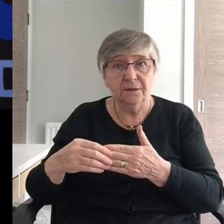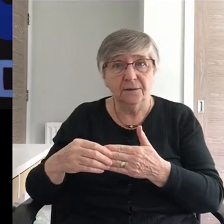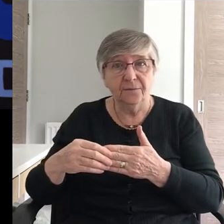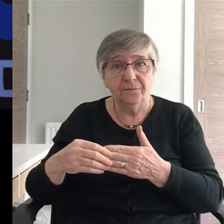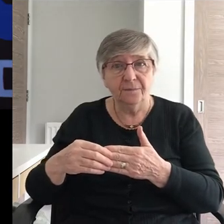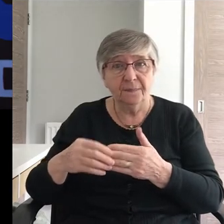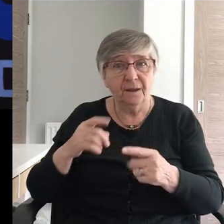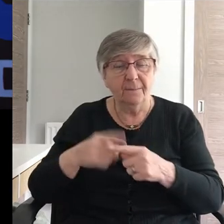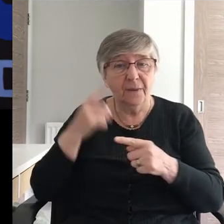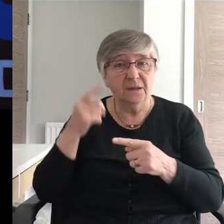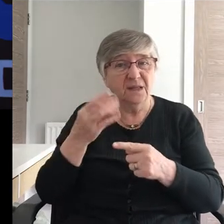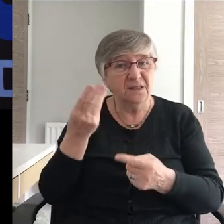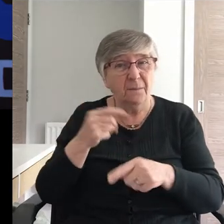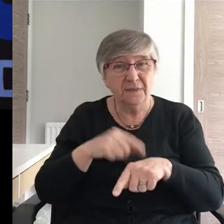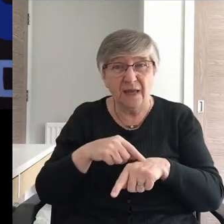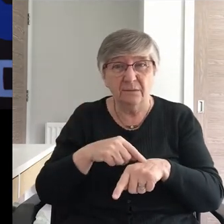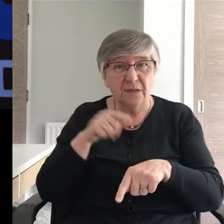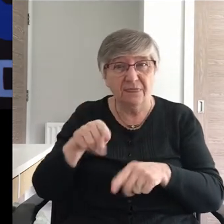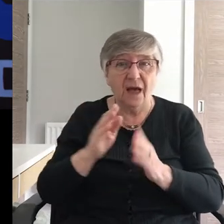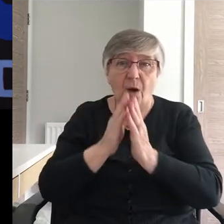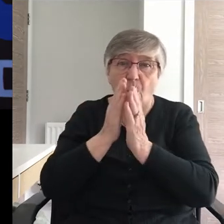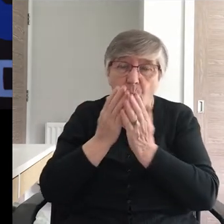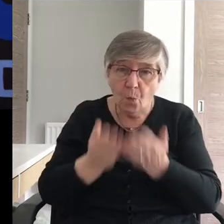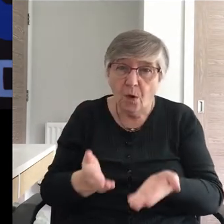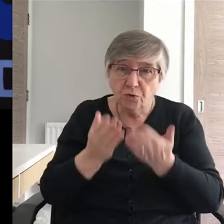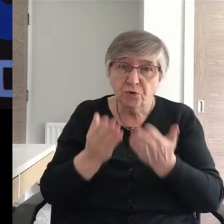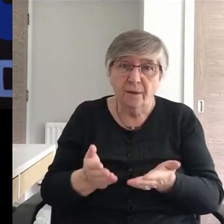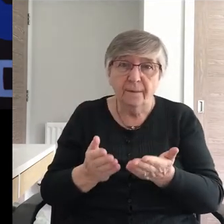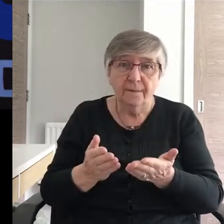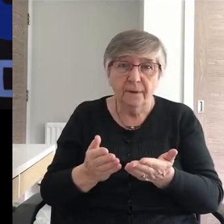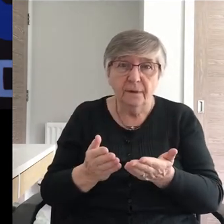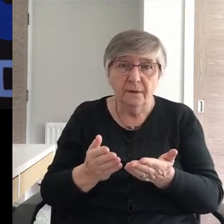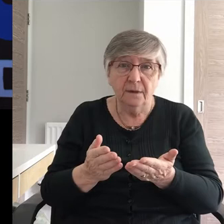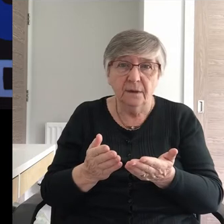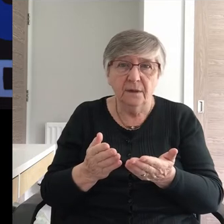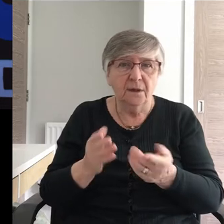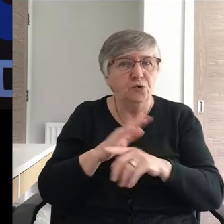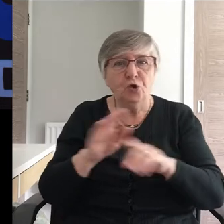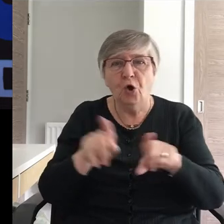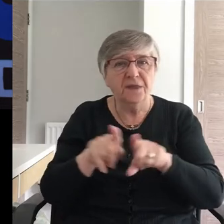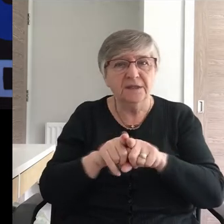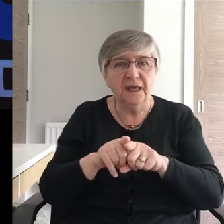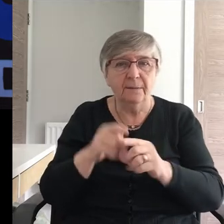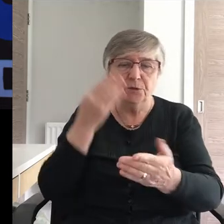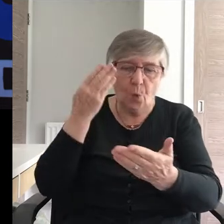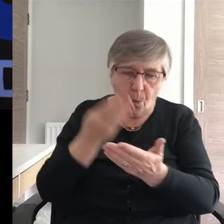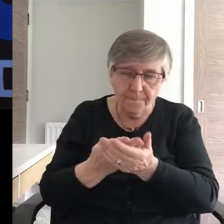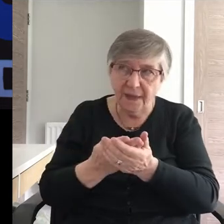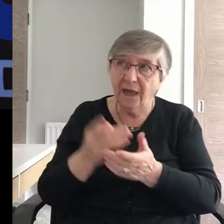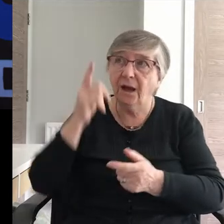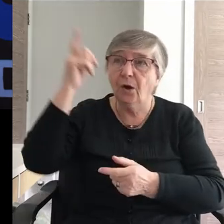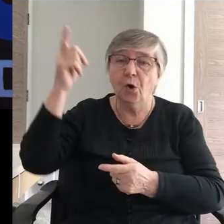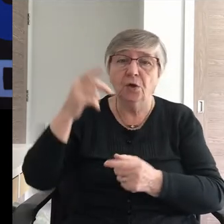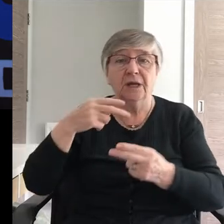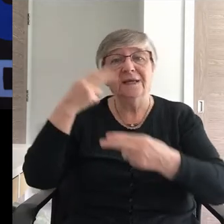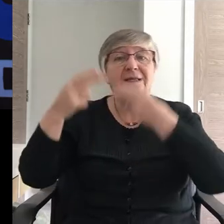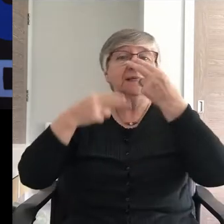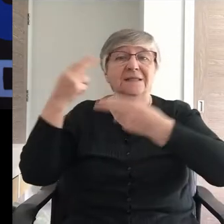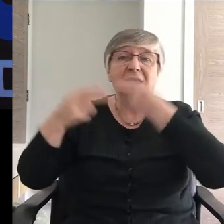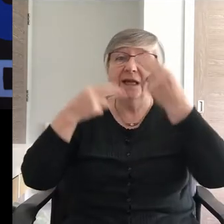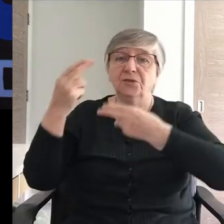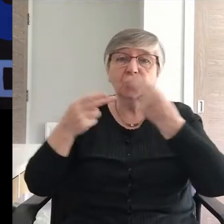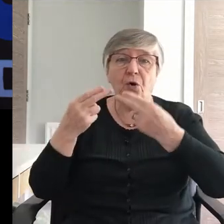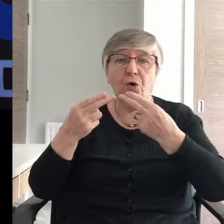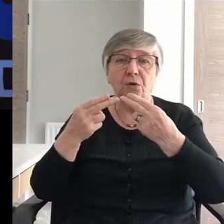Unfortunately, ritual worship can be a replacement for an obedient life. Singing songs, praying prayers,